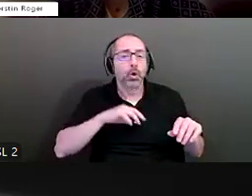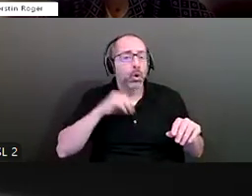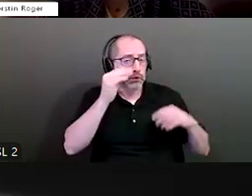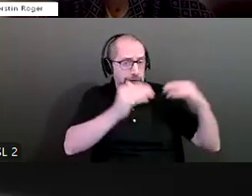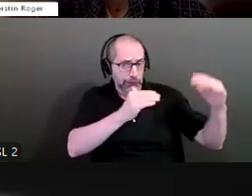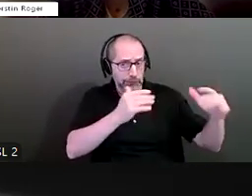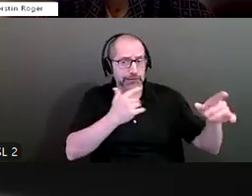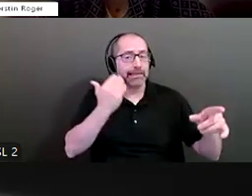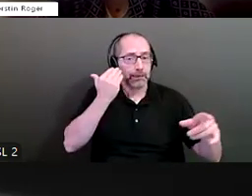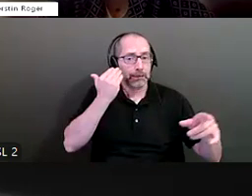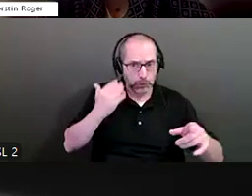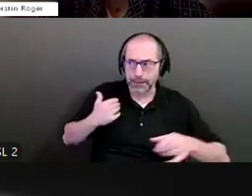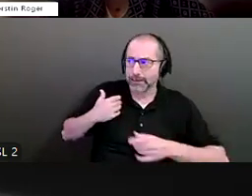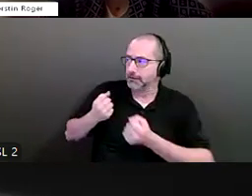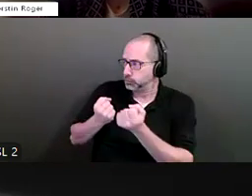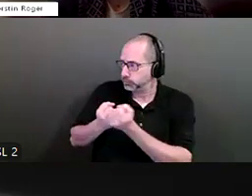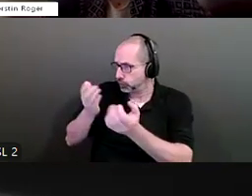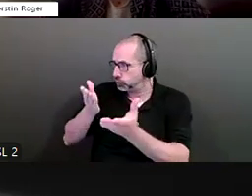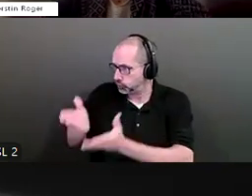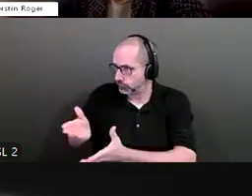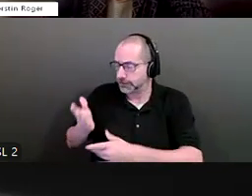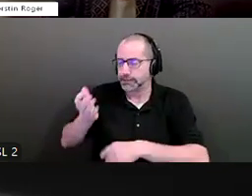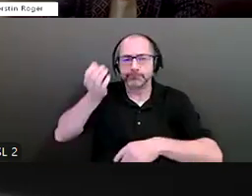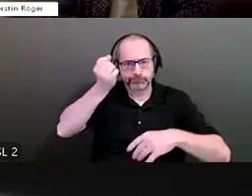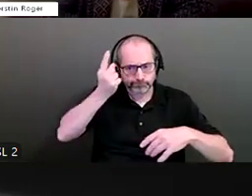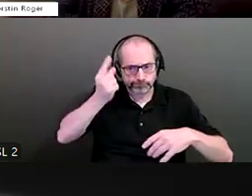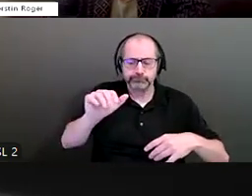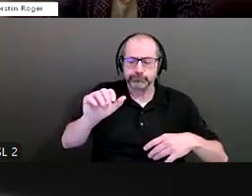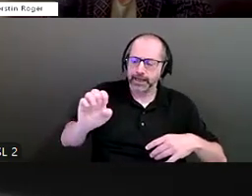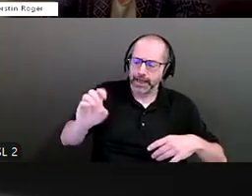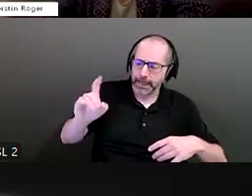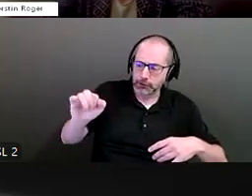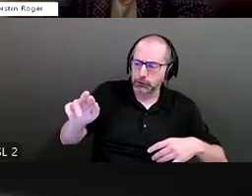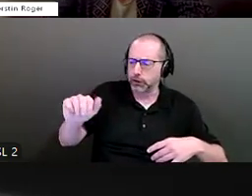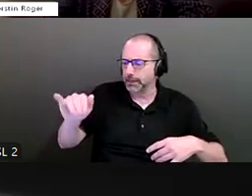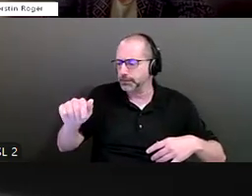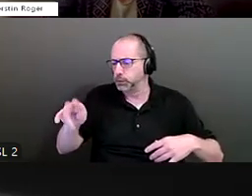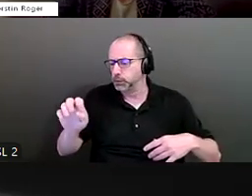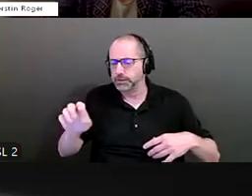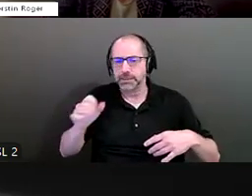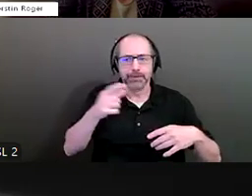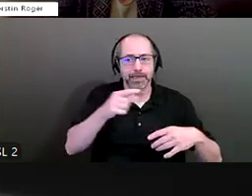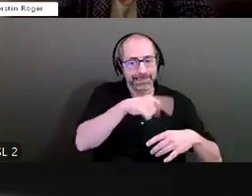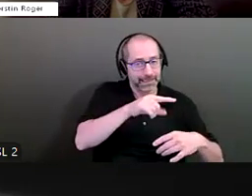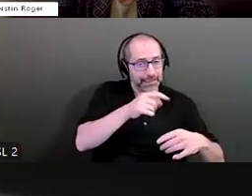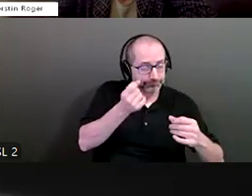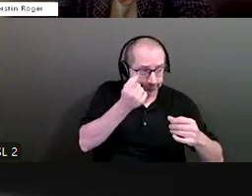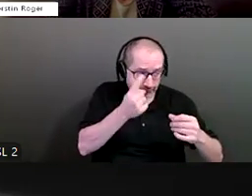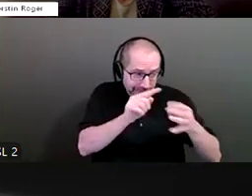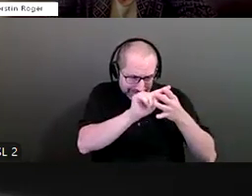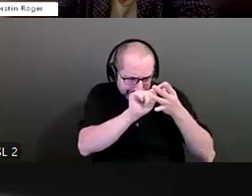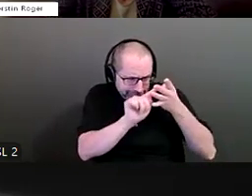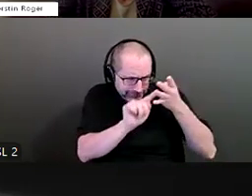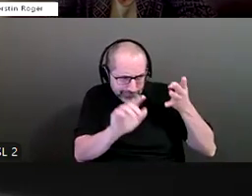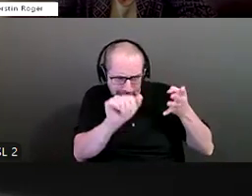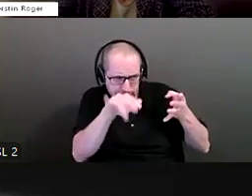supportive services, but their understanding of the various types of abuse was not as great as we think it could